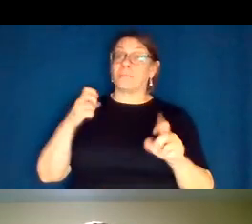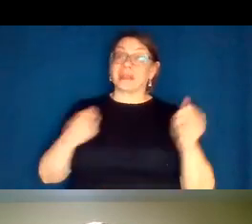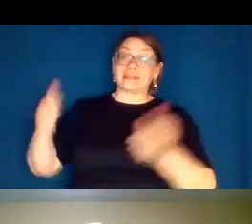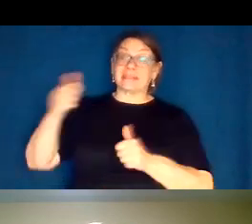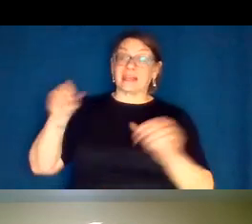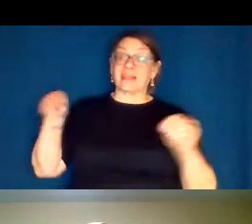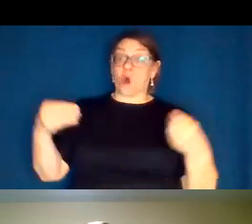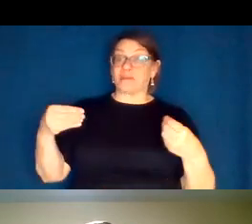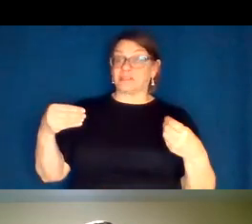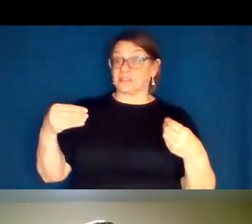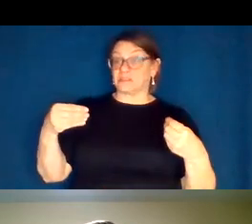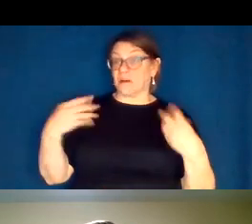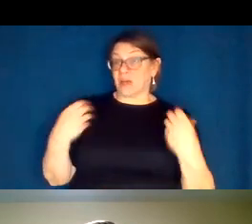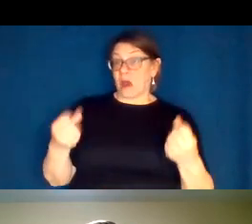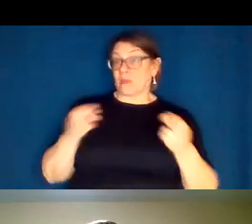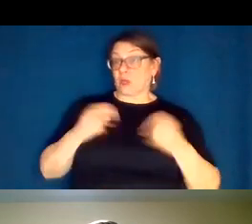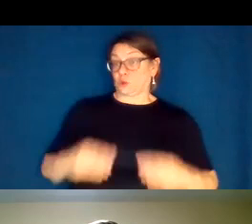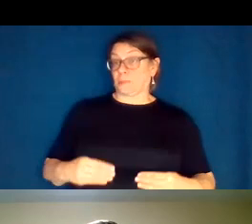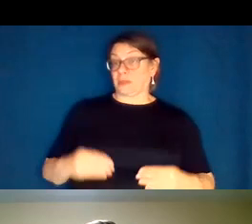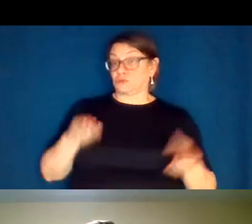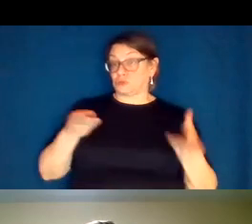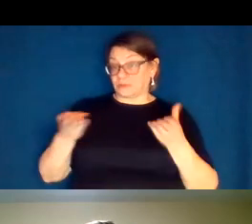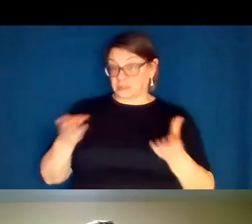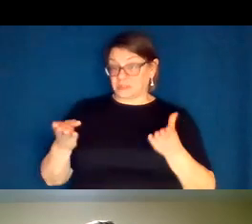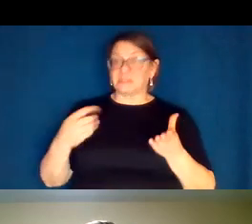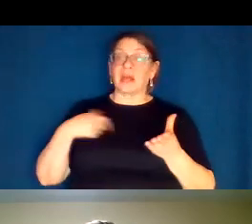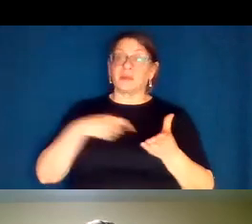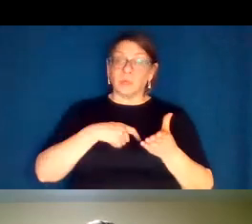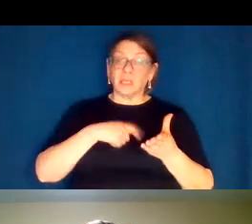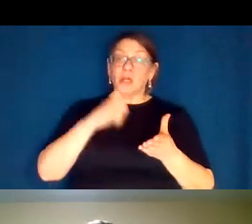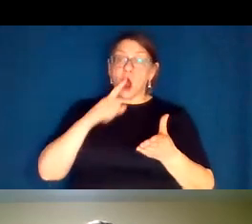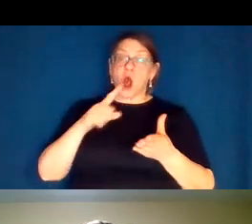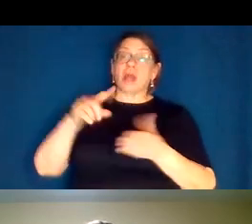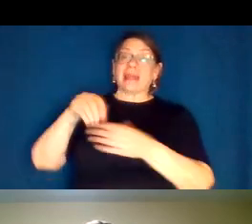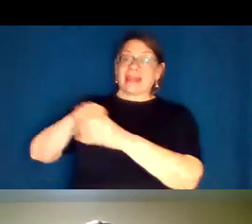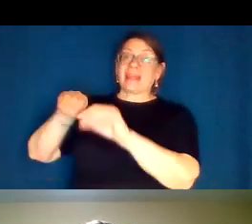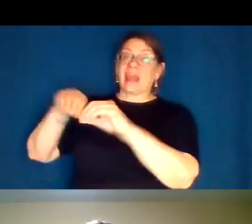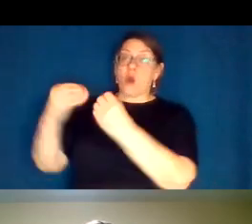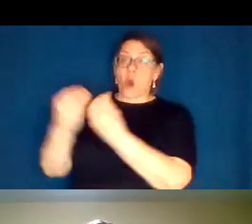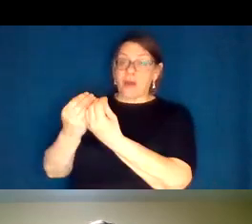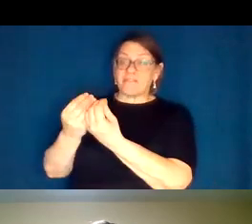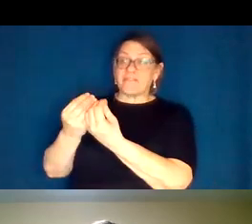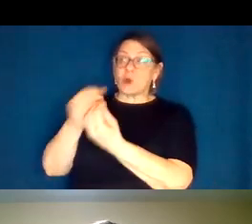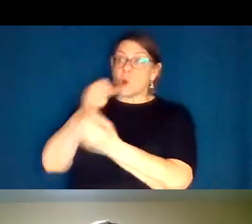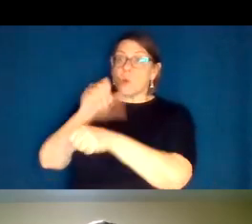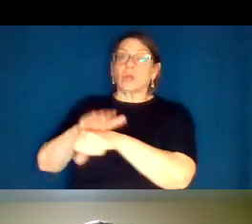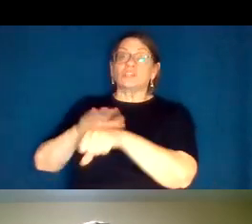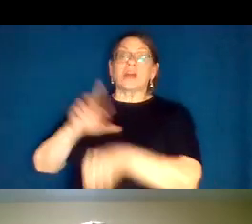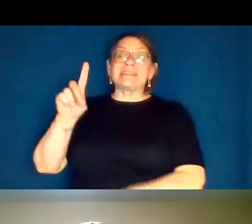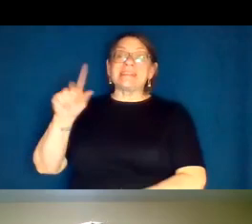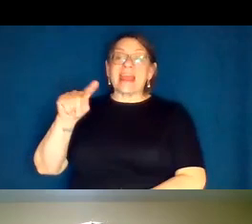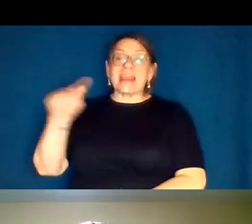and Human Services, and we sit specifically in an office that works on data and